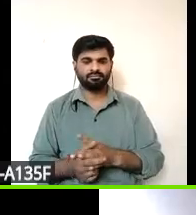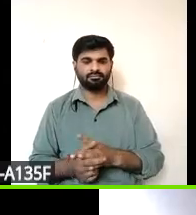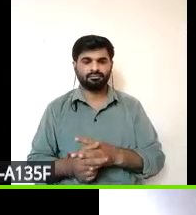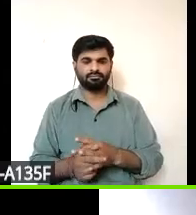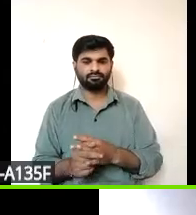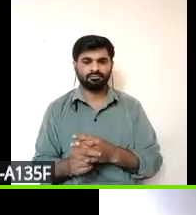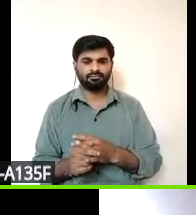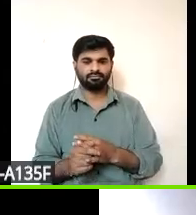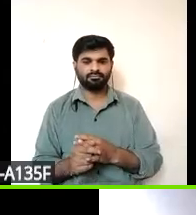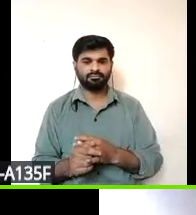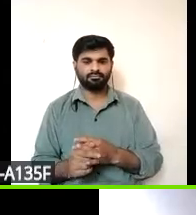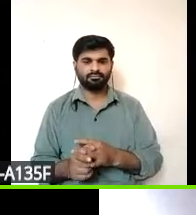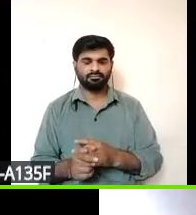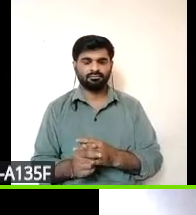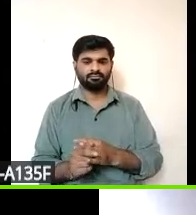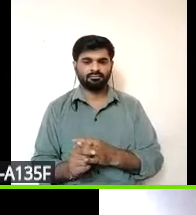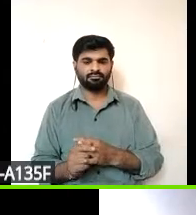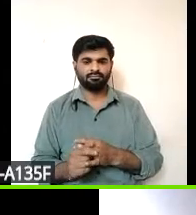me.